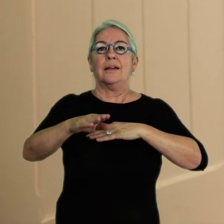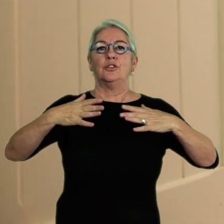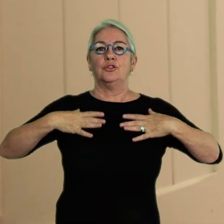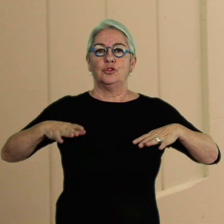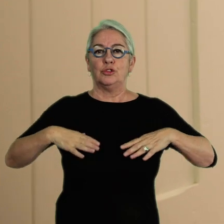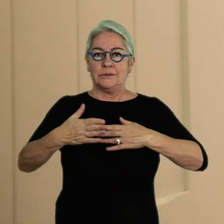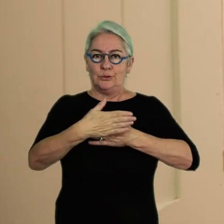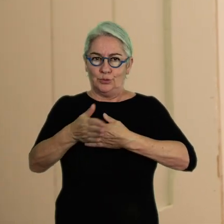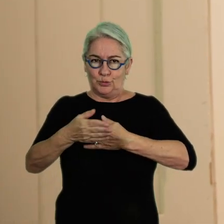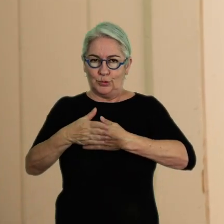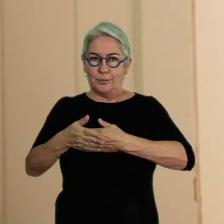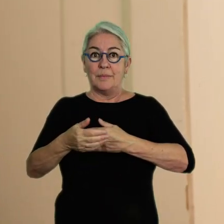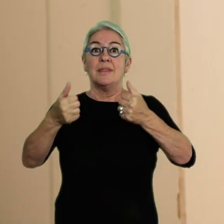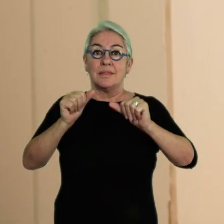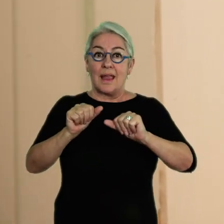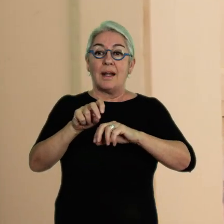further 3 steps down.